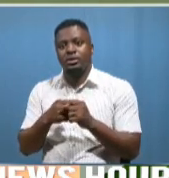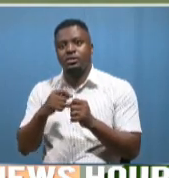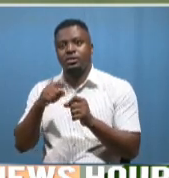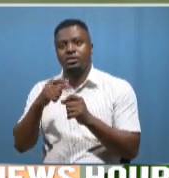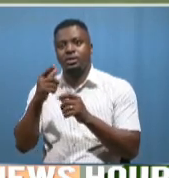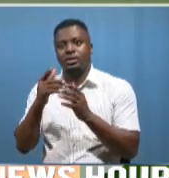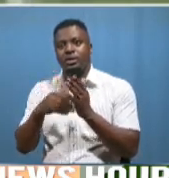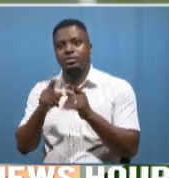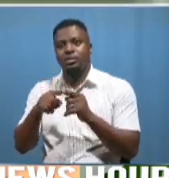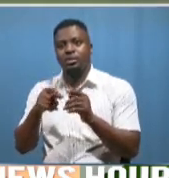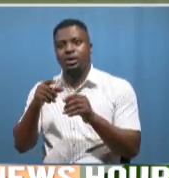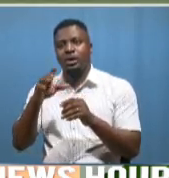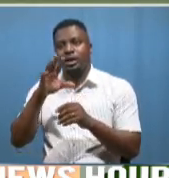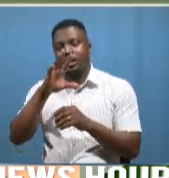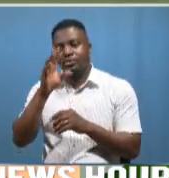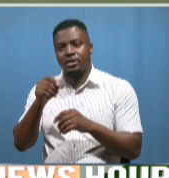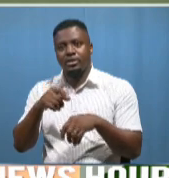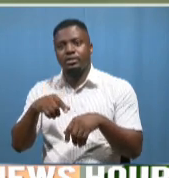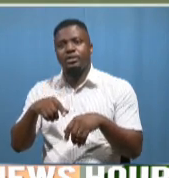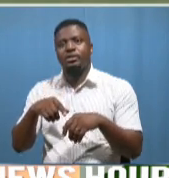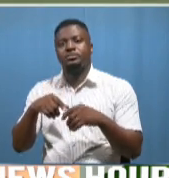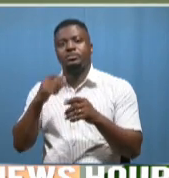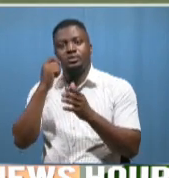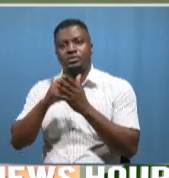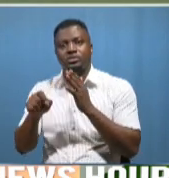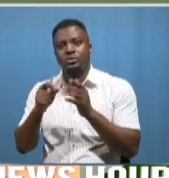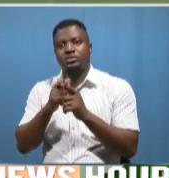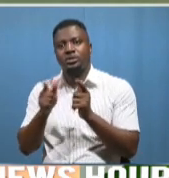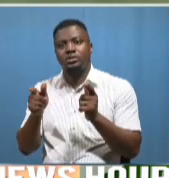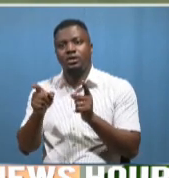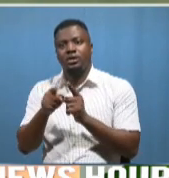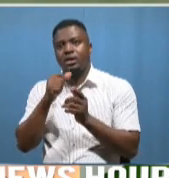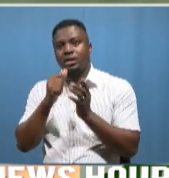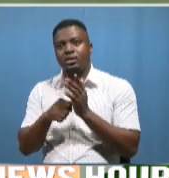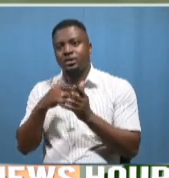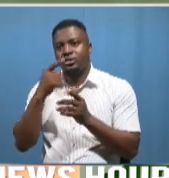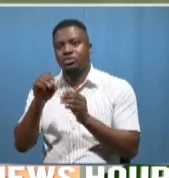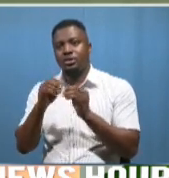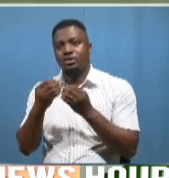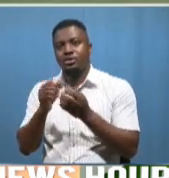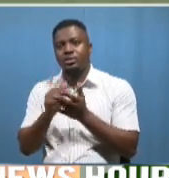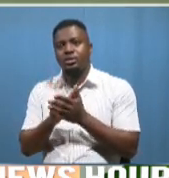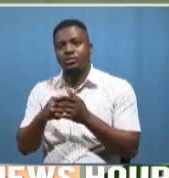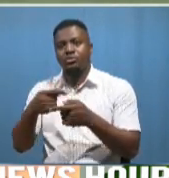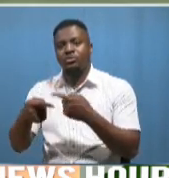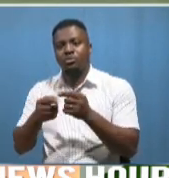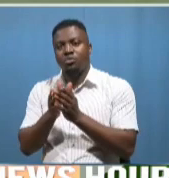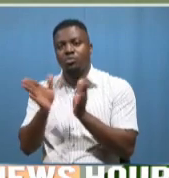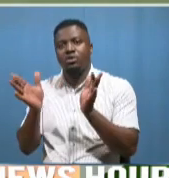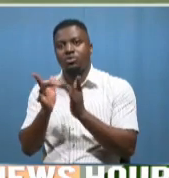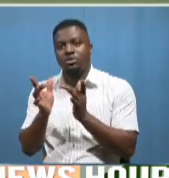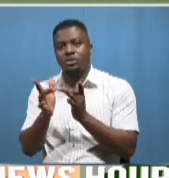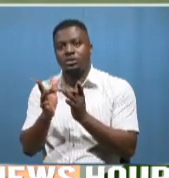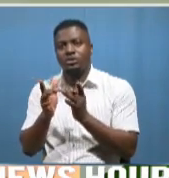published by the Confederation of African Amputee Football Secretary General Peter Olu in a letter to the organizers said, following a wide